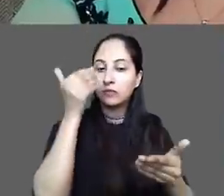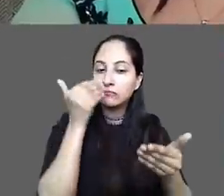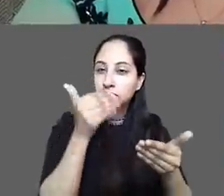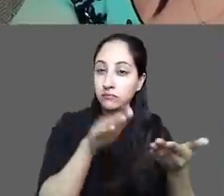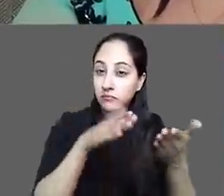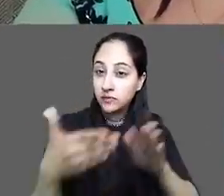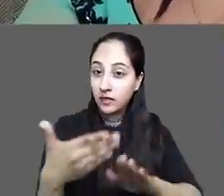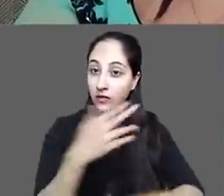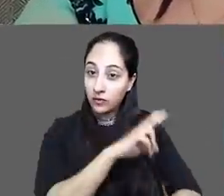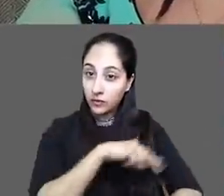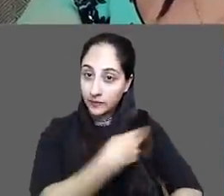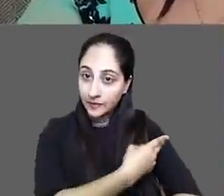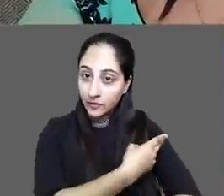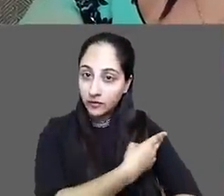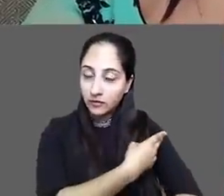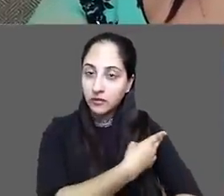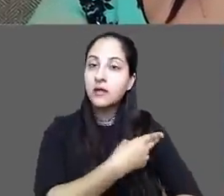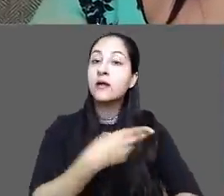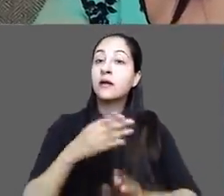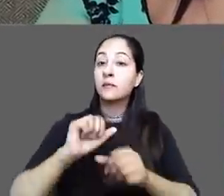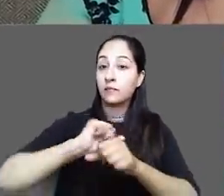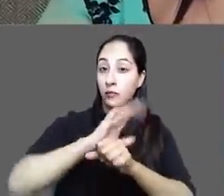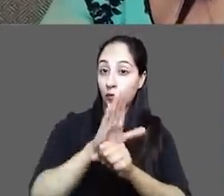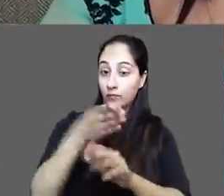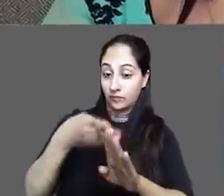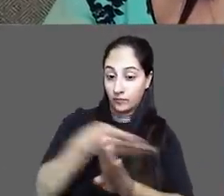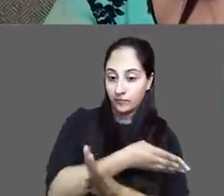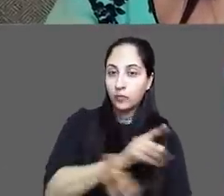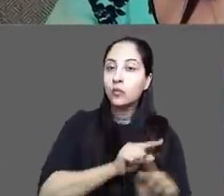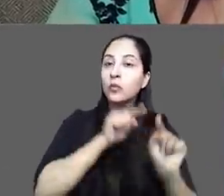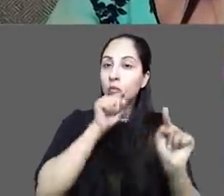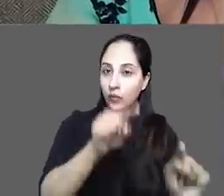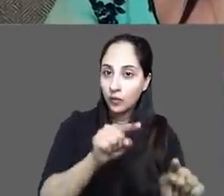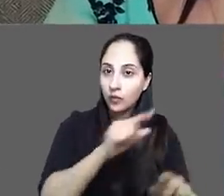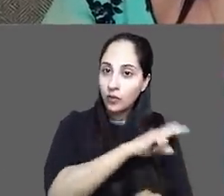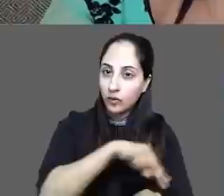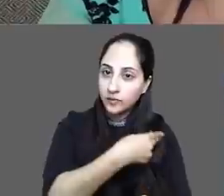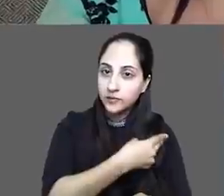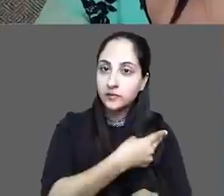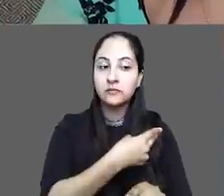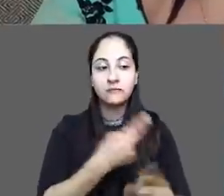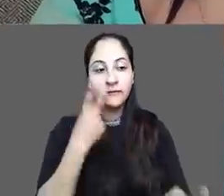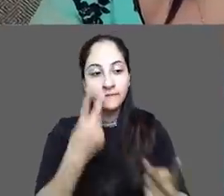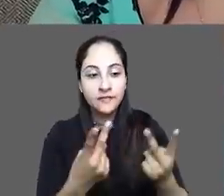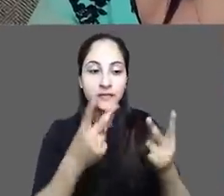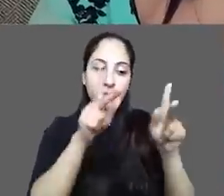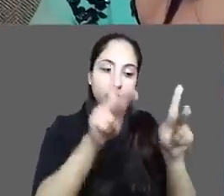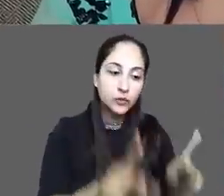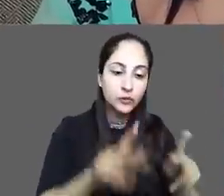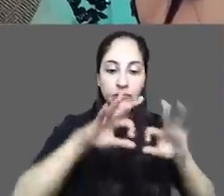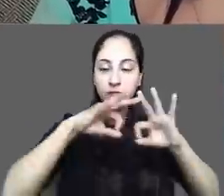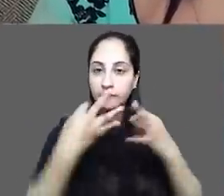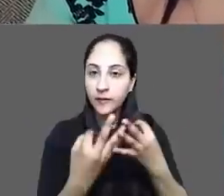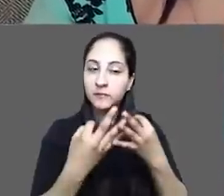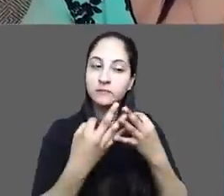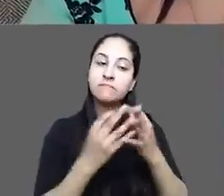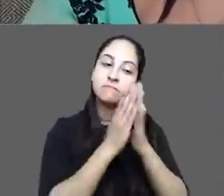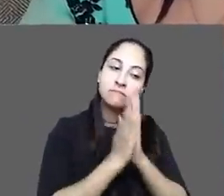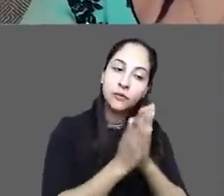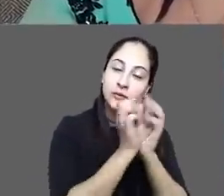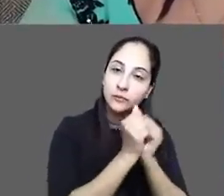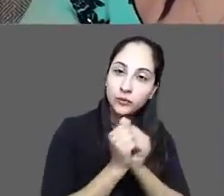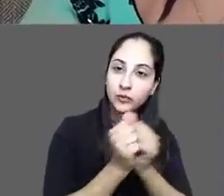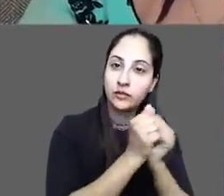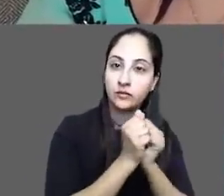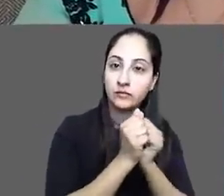when they have passed away. Pre-COVID, we would visit the hospital and meet with the murid and their family and offer prayers.